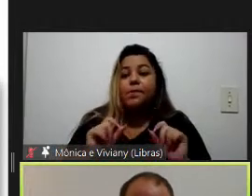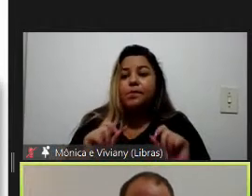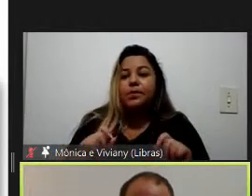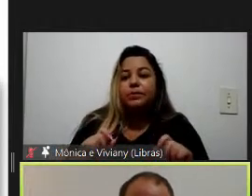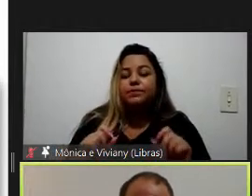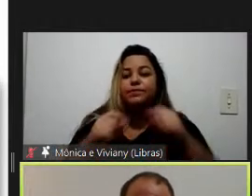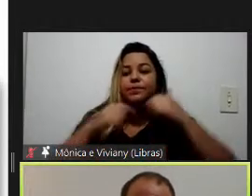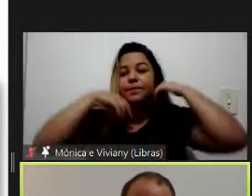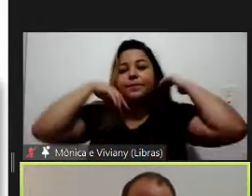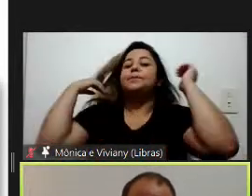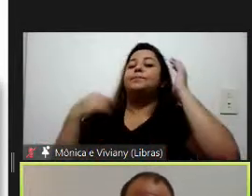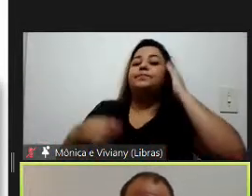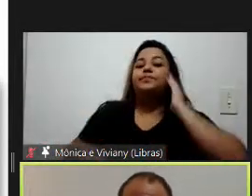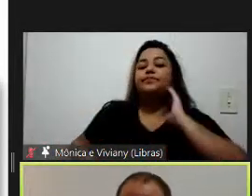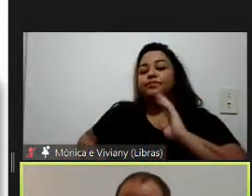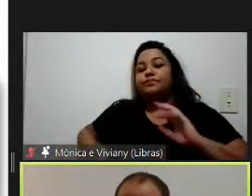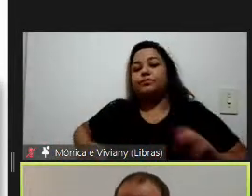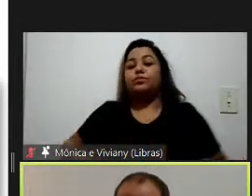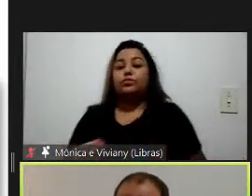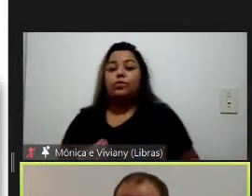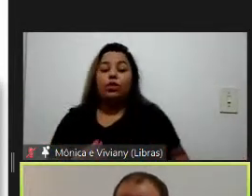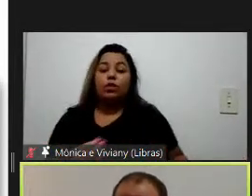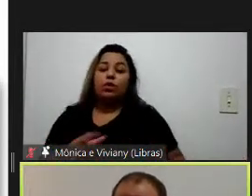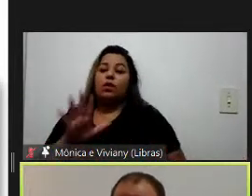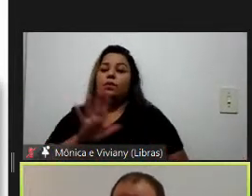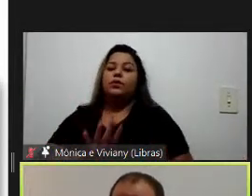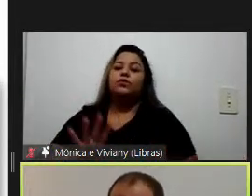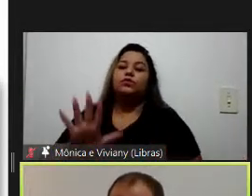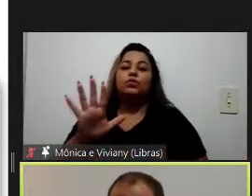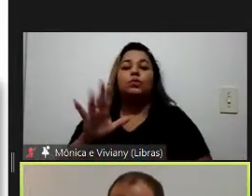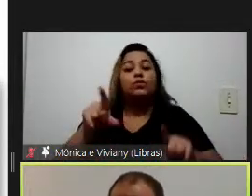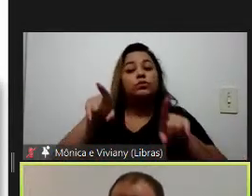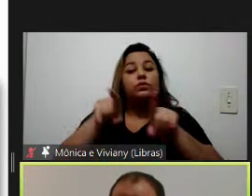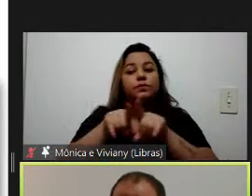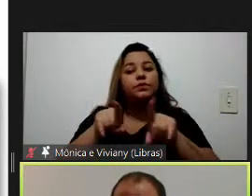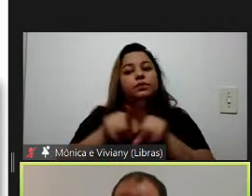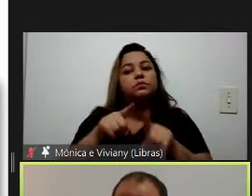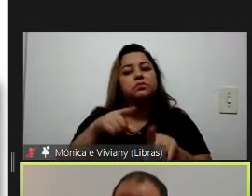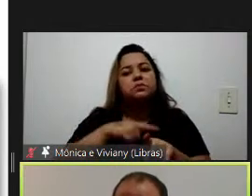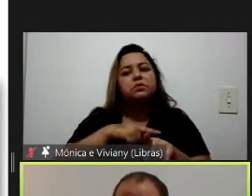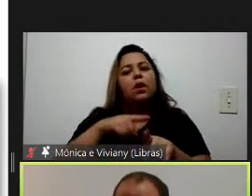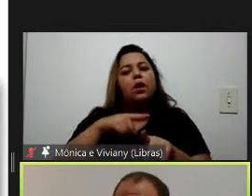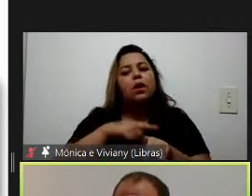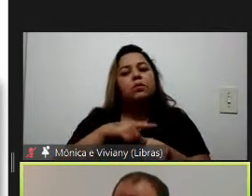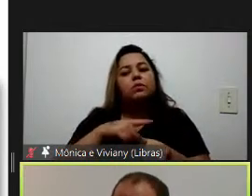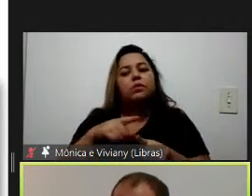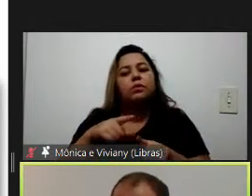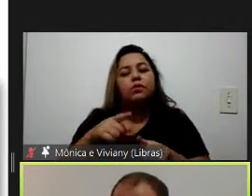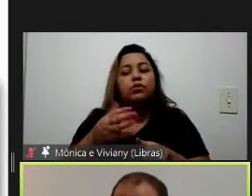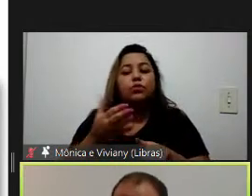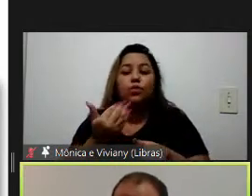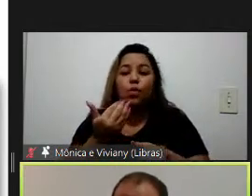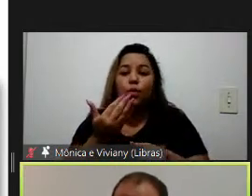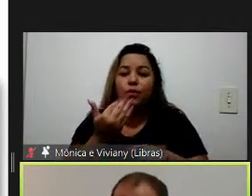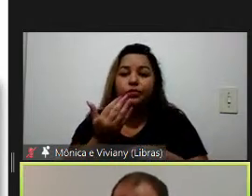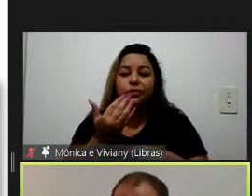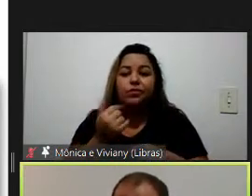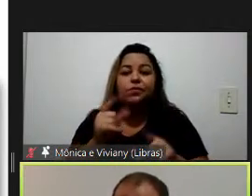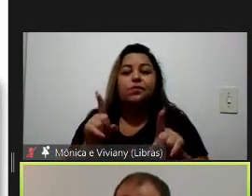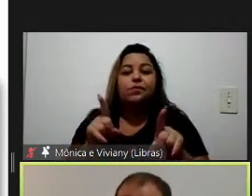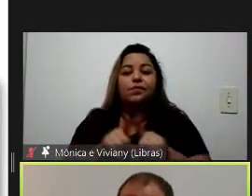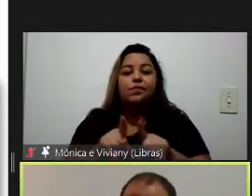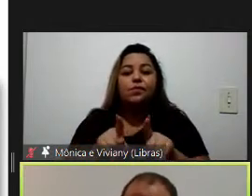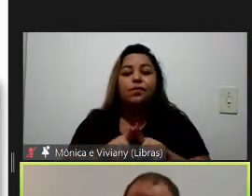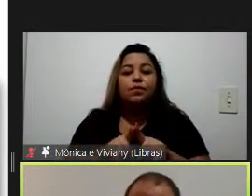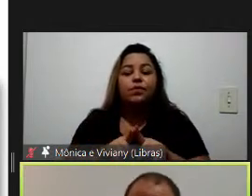America and in Europe, the share of ultra-processed foods in the total energy intake is already more than